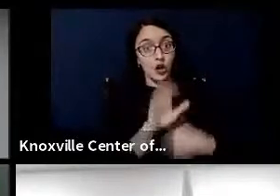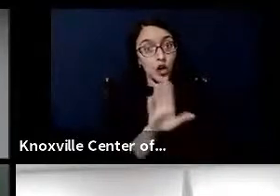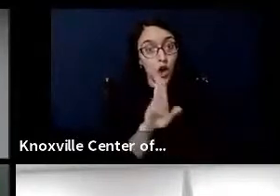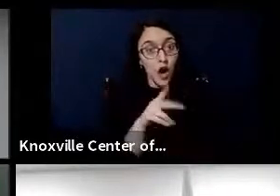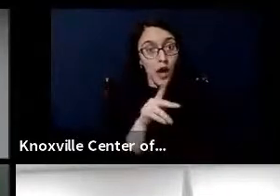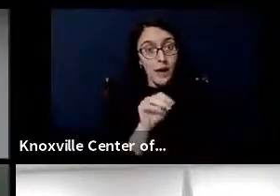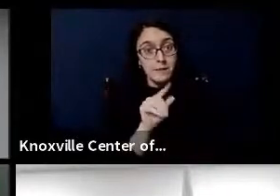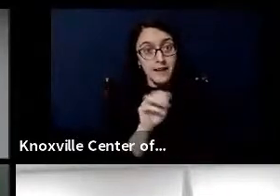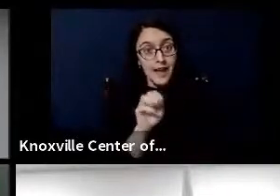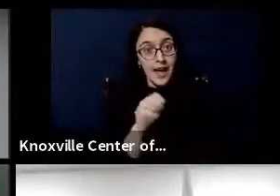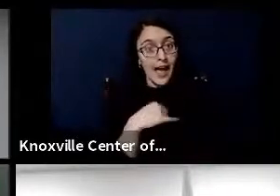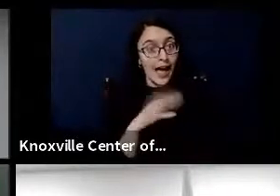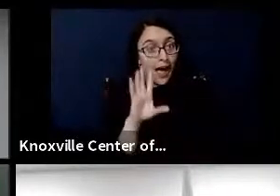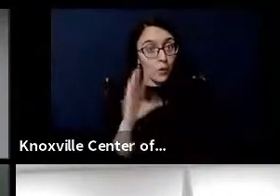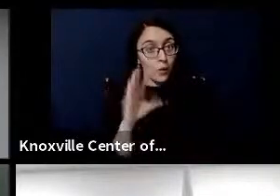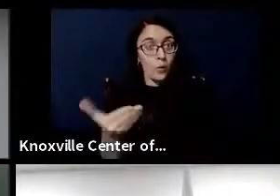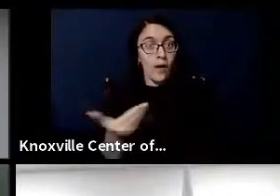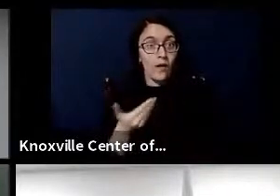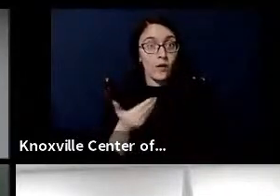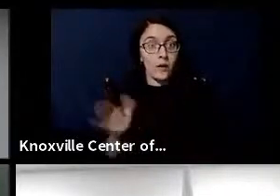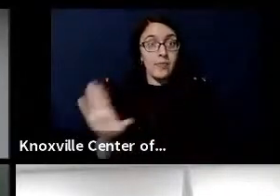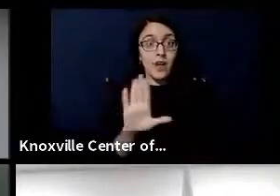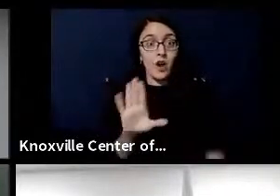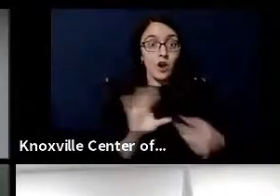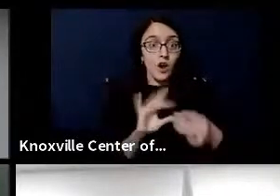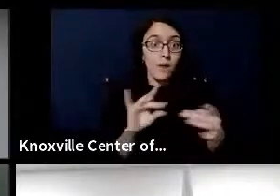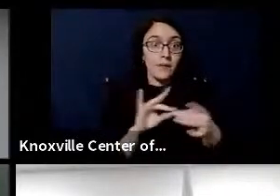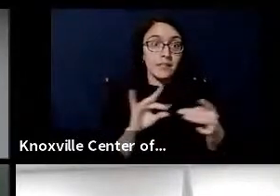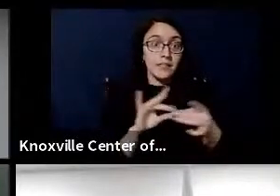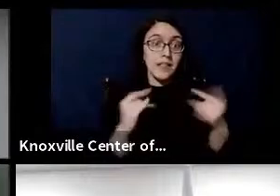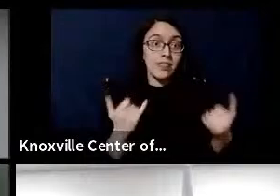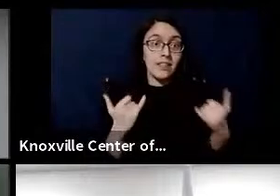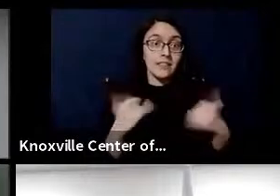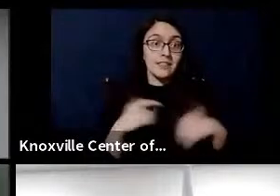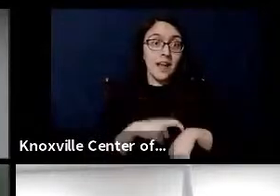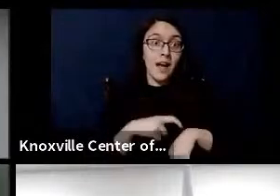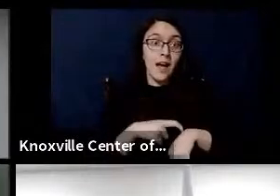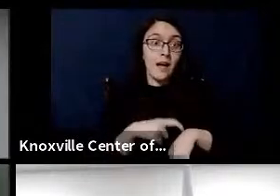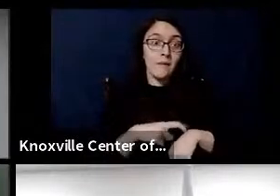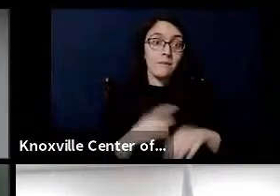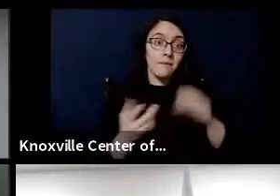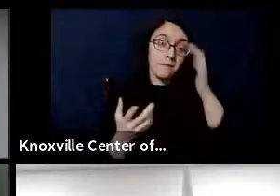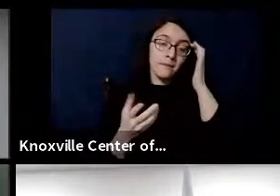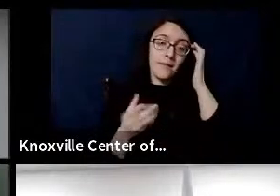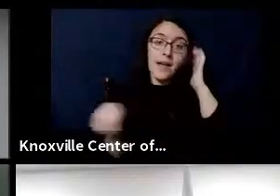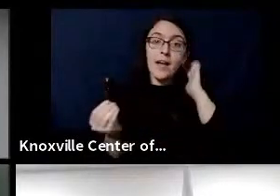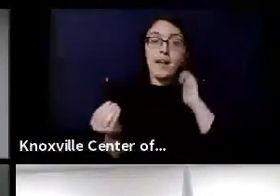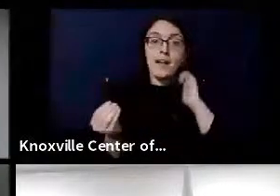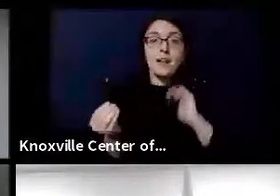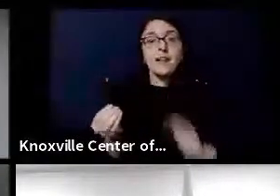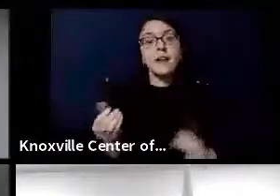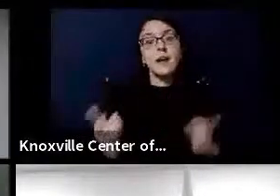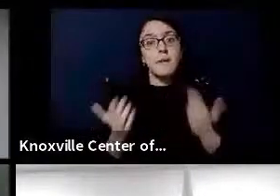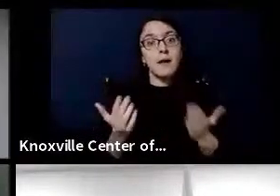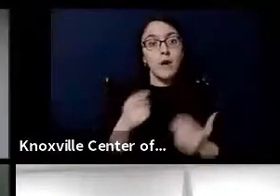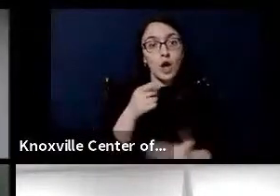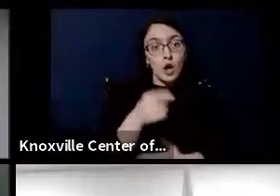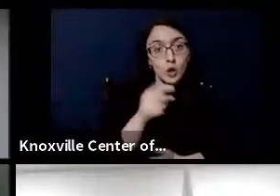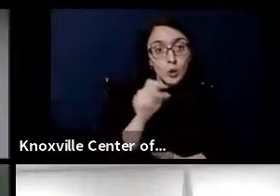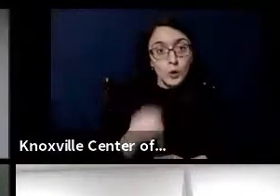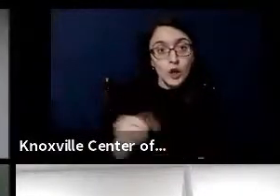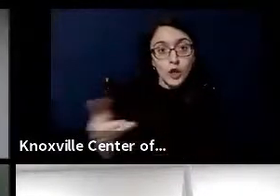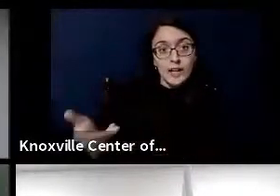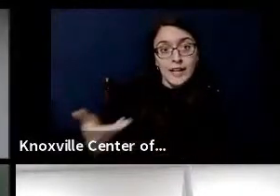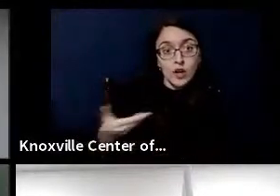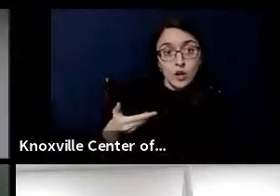I would welcome their comments at this time. And maybe by way of maybe you could introduce them